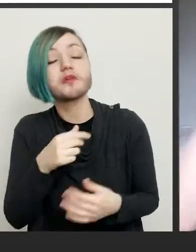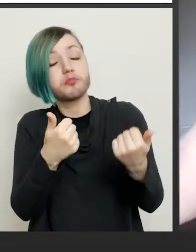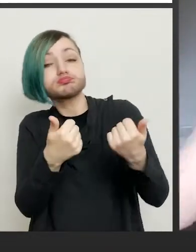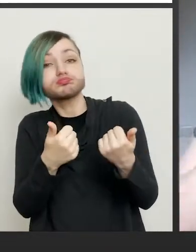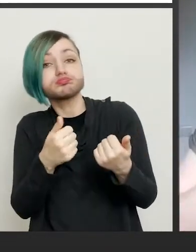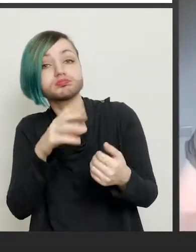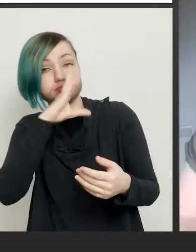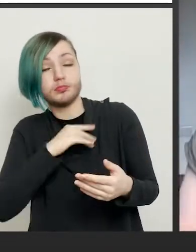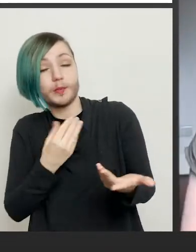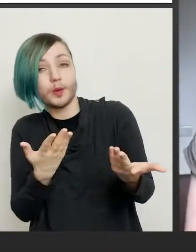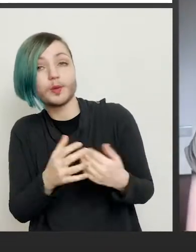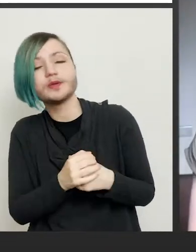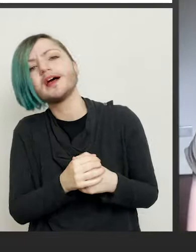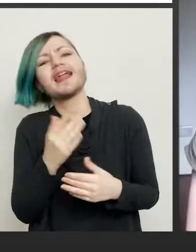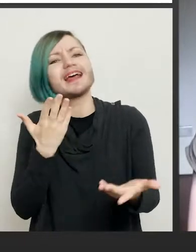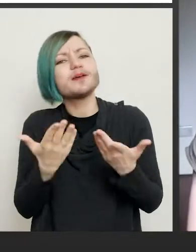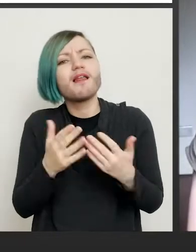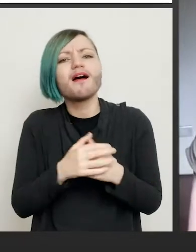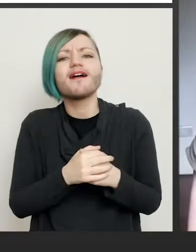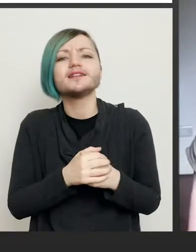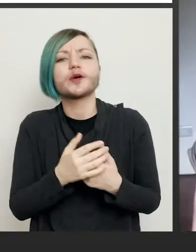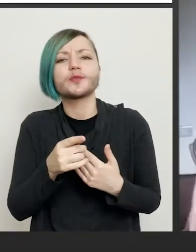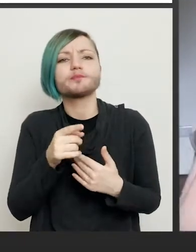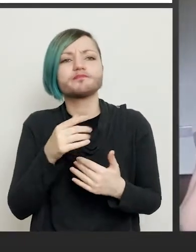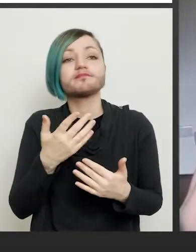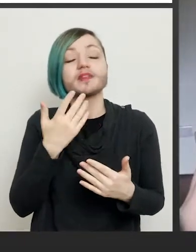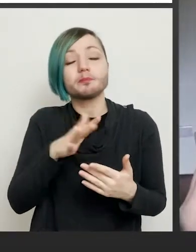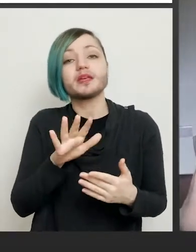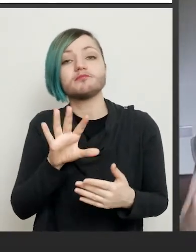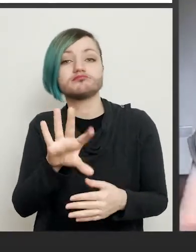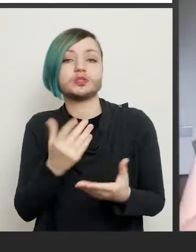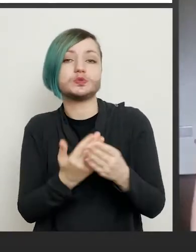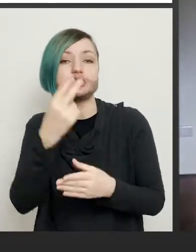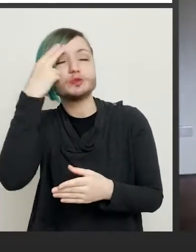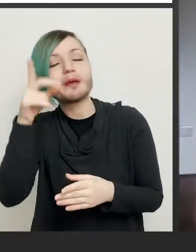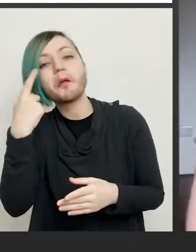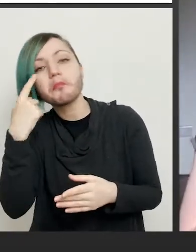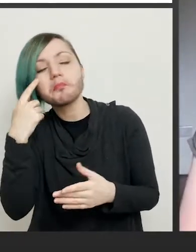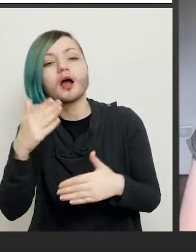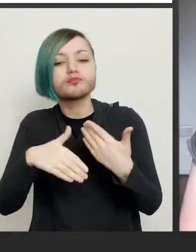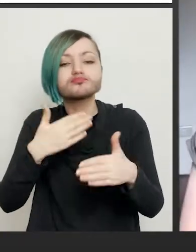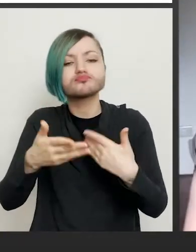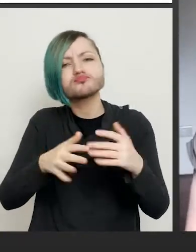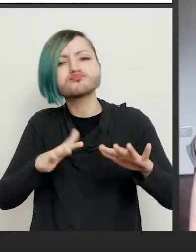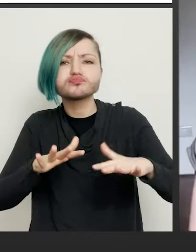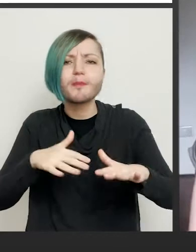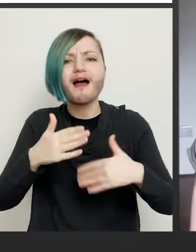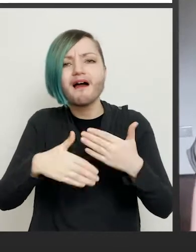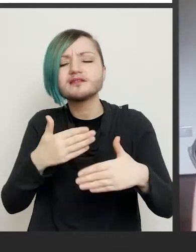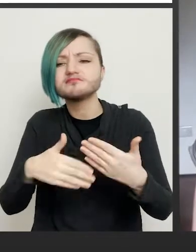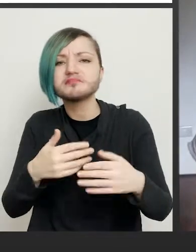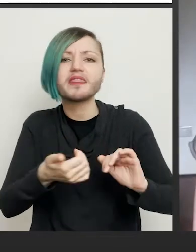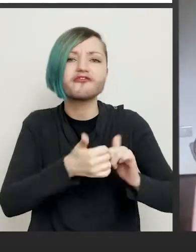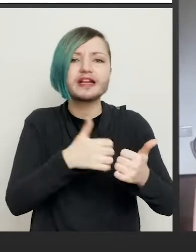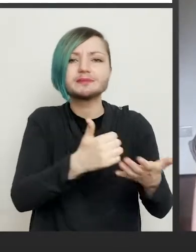And they it was a similar thing. They'd sat with one name, had a go, and it worked okay. Their friends had helped them